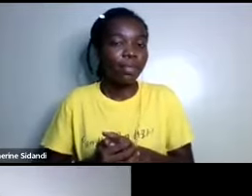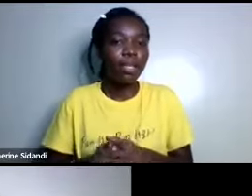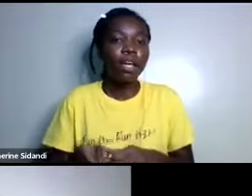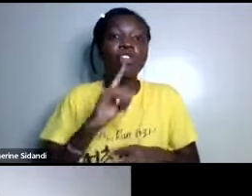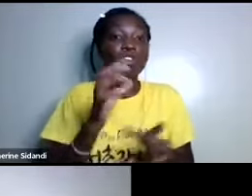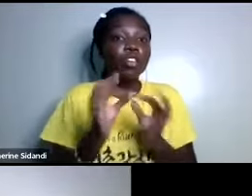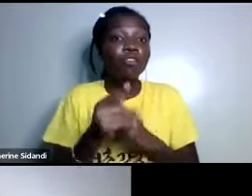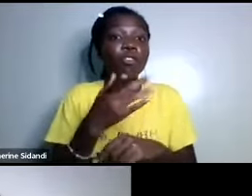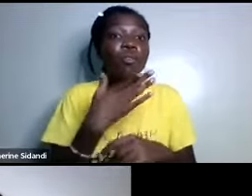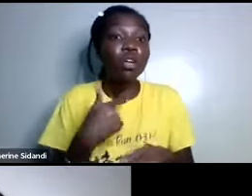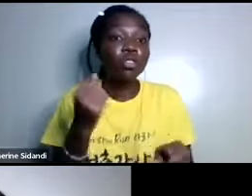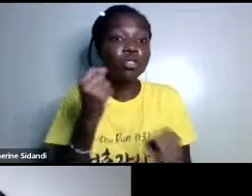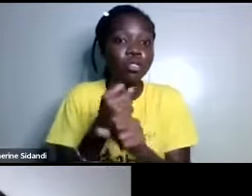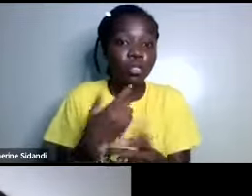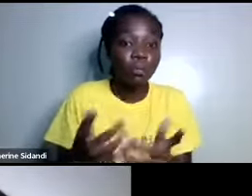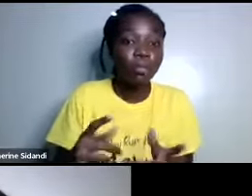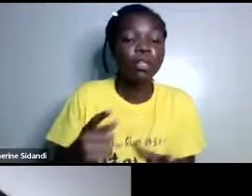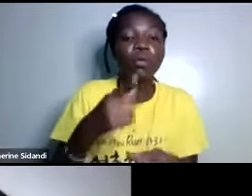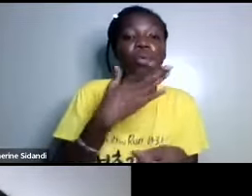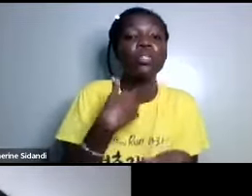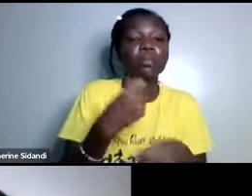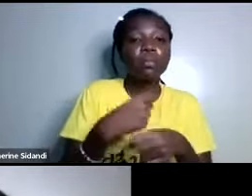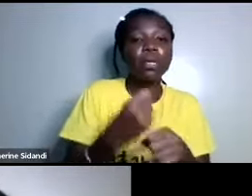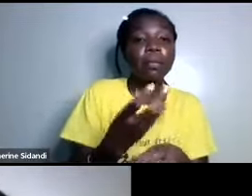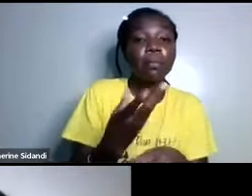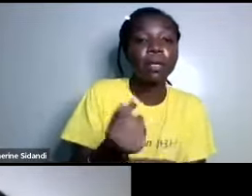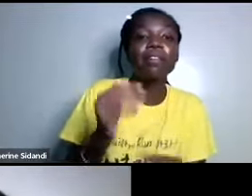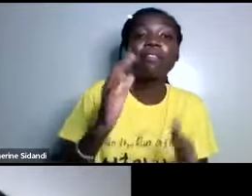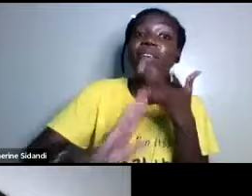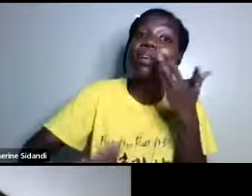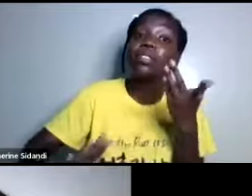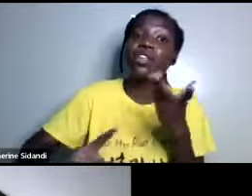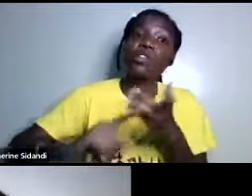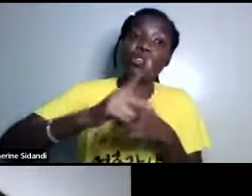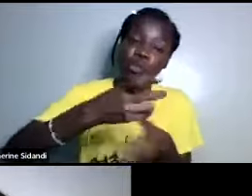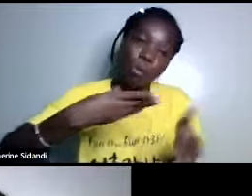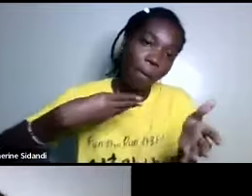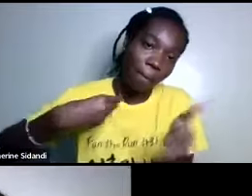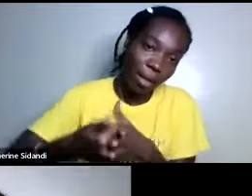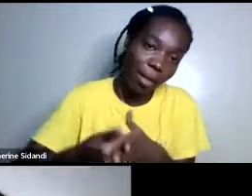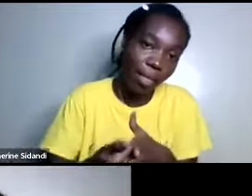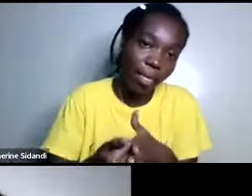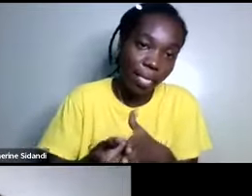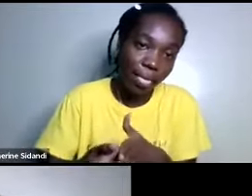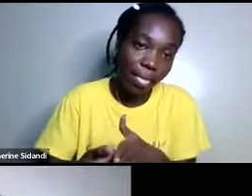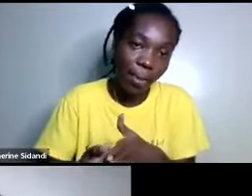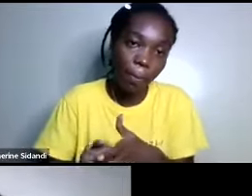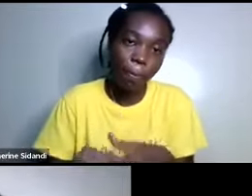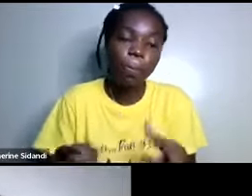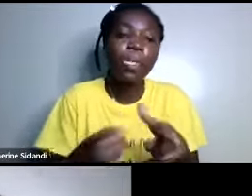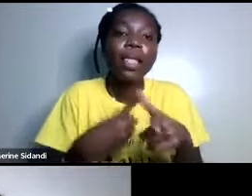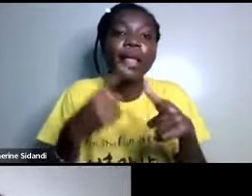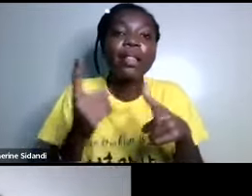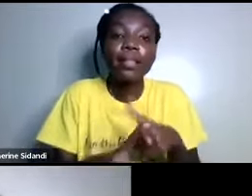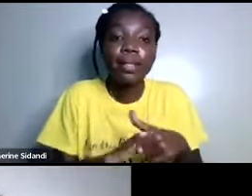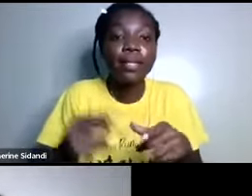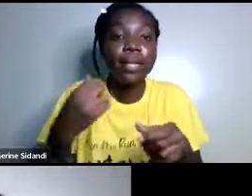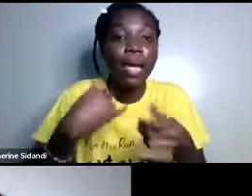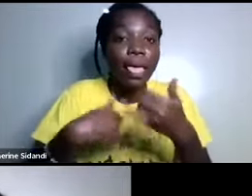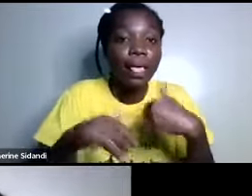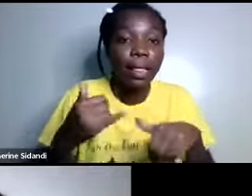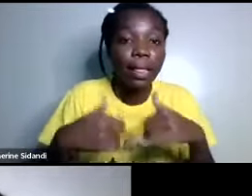fastest, you want to make money fastest, you pay these guys. The game is playing where you pay them. The more you pay, the more results you